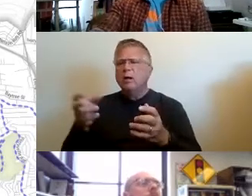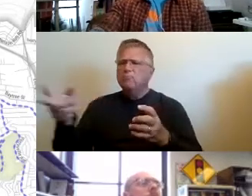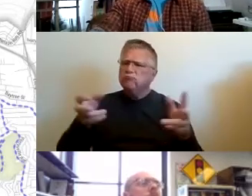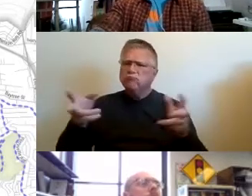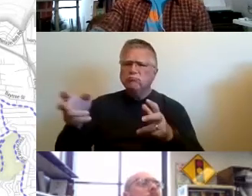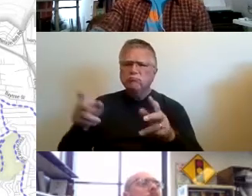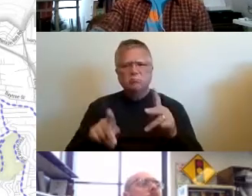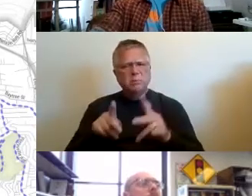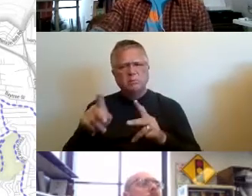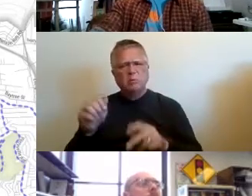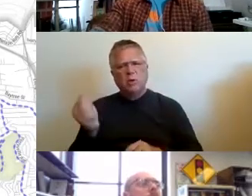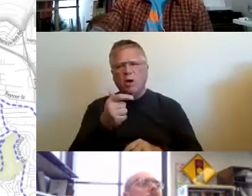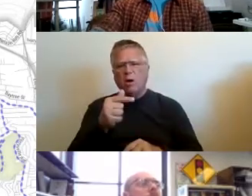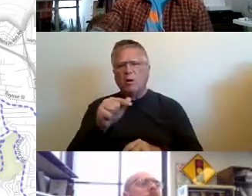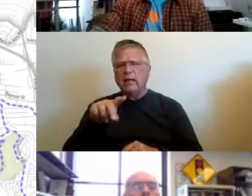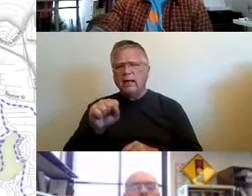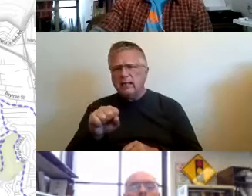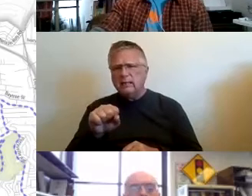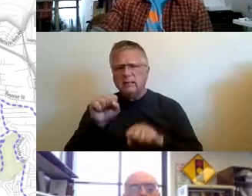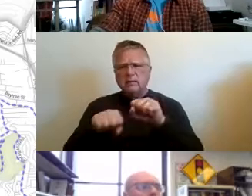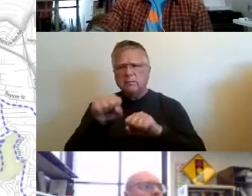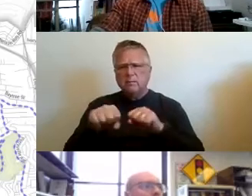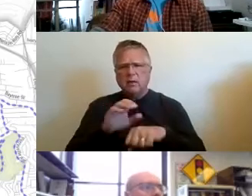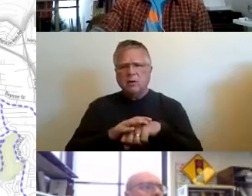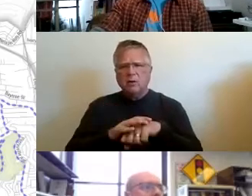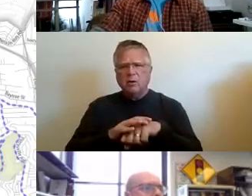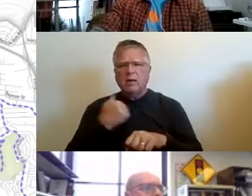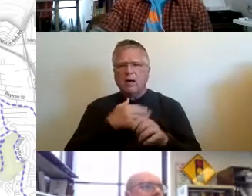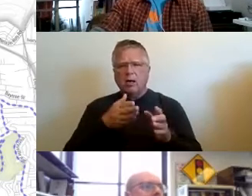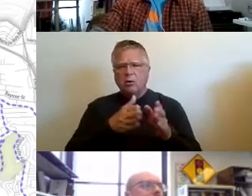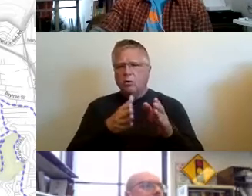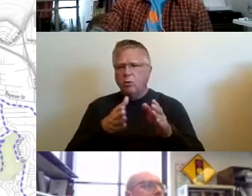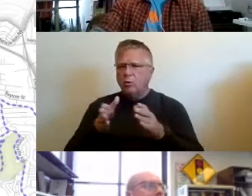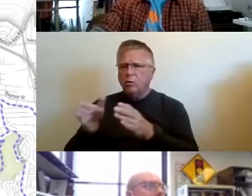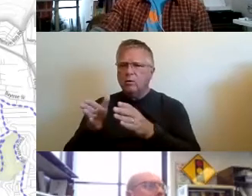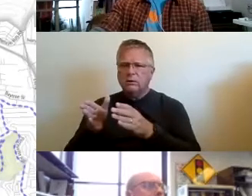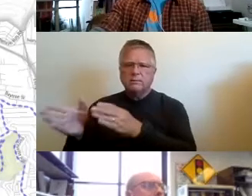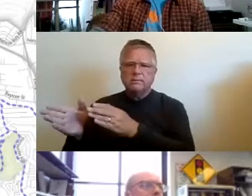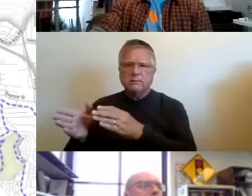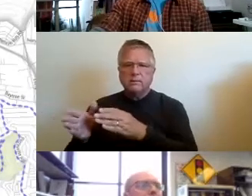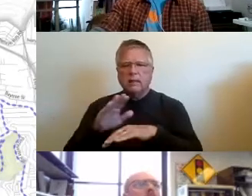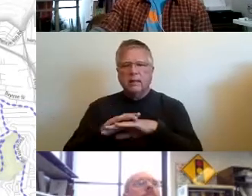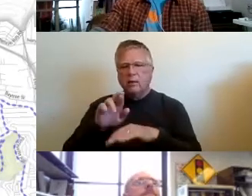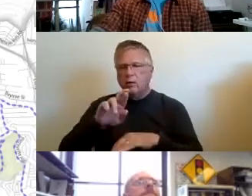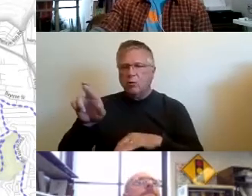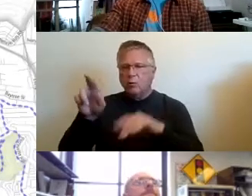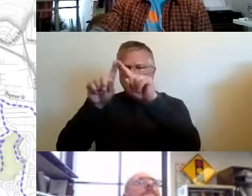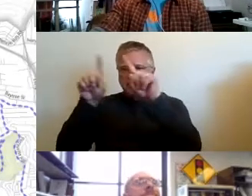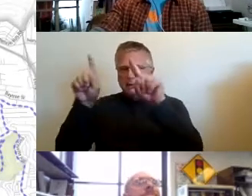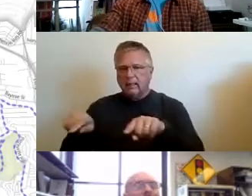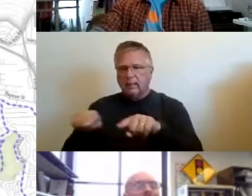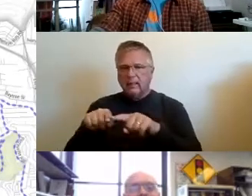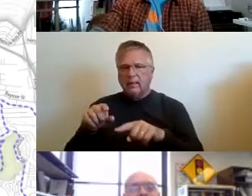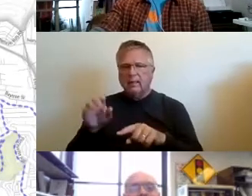and abilities to bike in our corridors. And on the right side of the map, that's a little